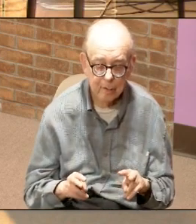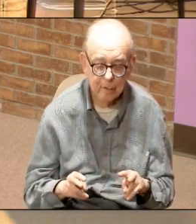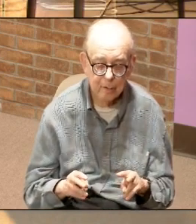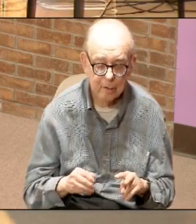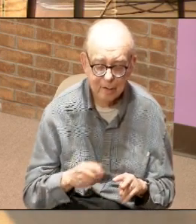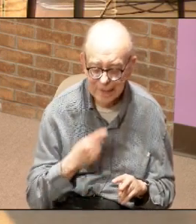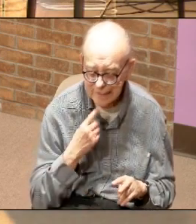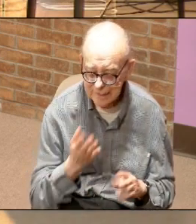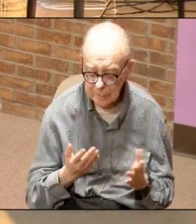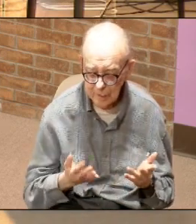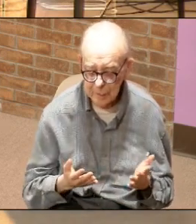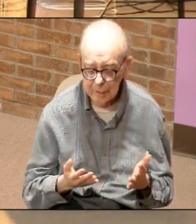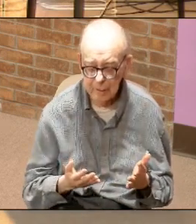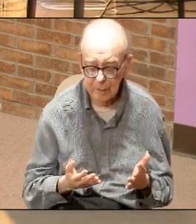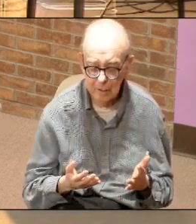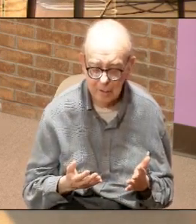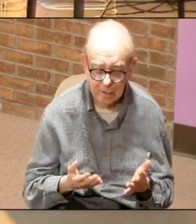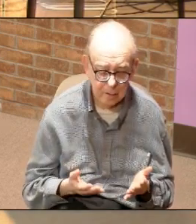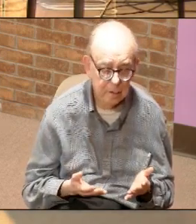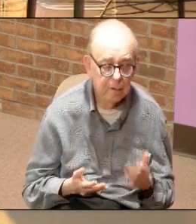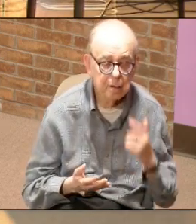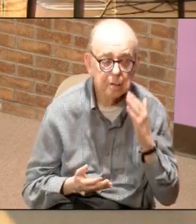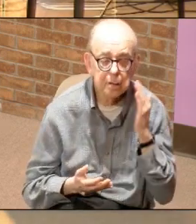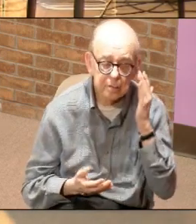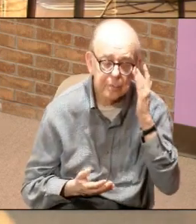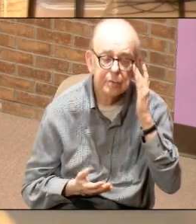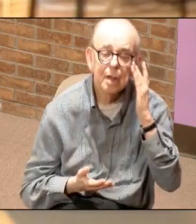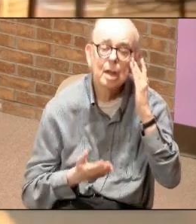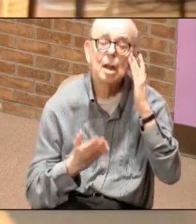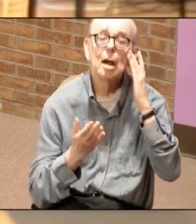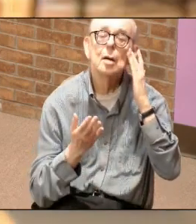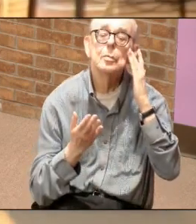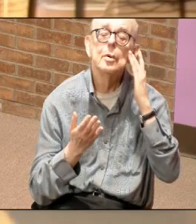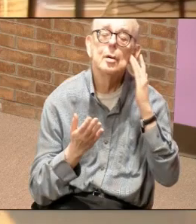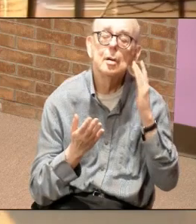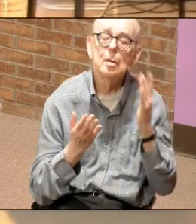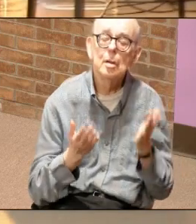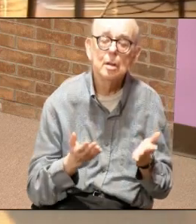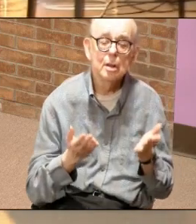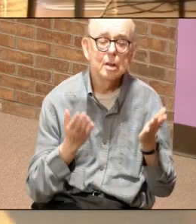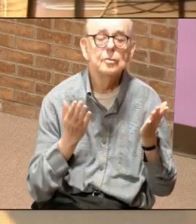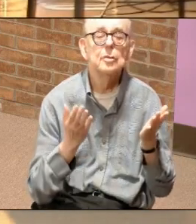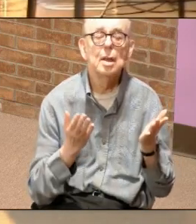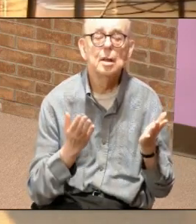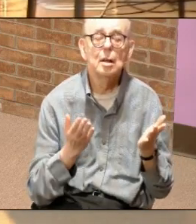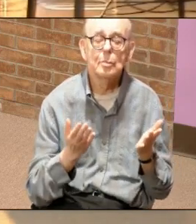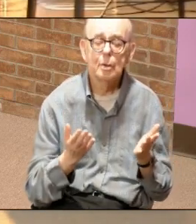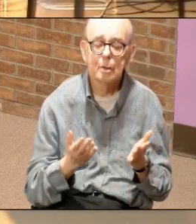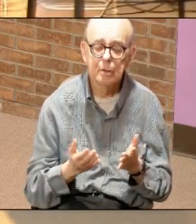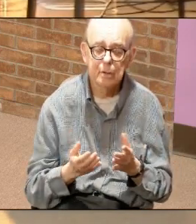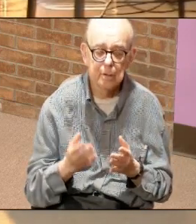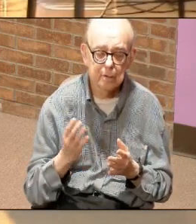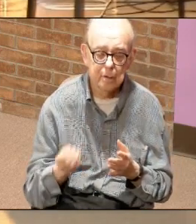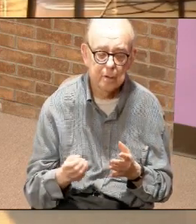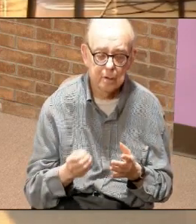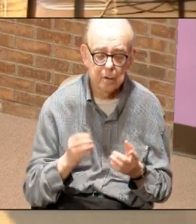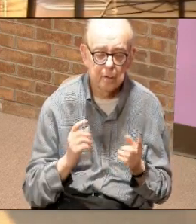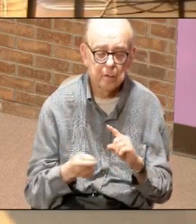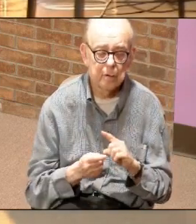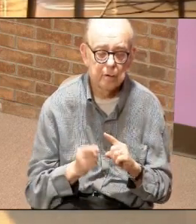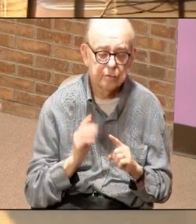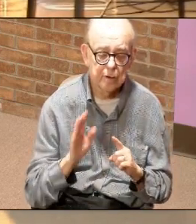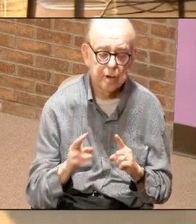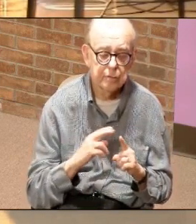he's saying, hold on, lift your head up. Lift it up. It will change